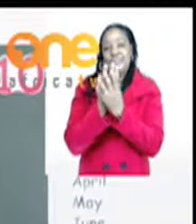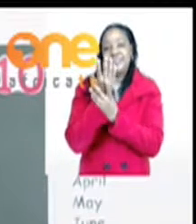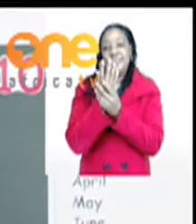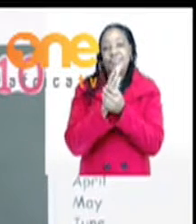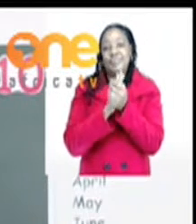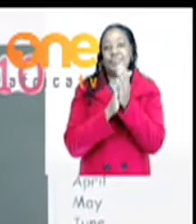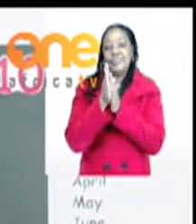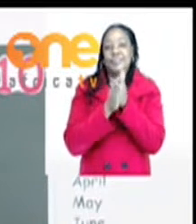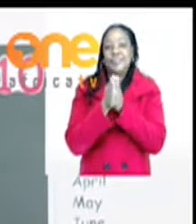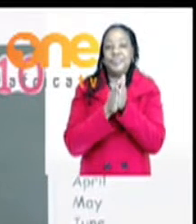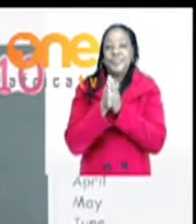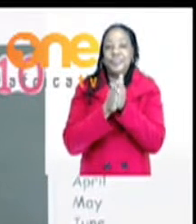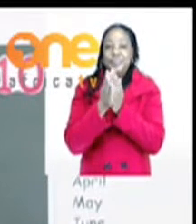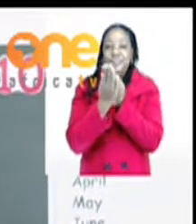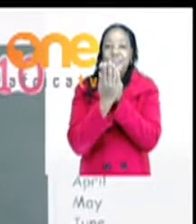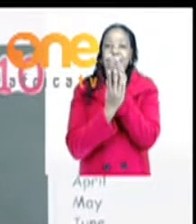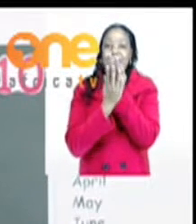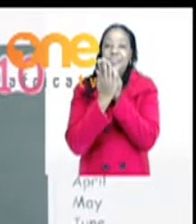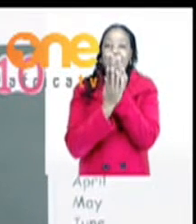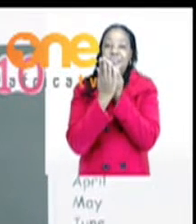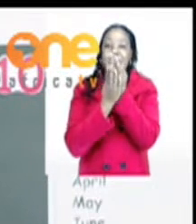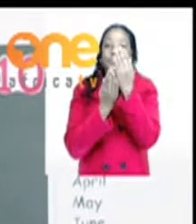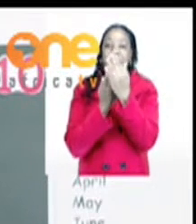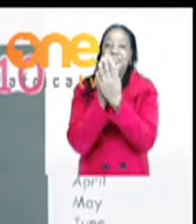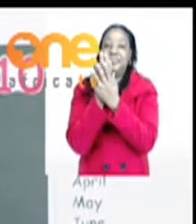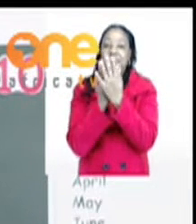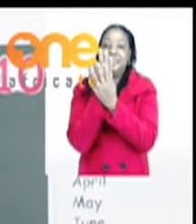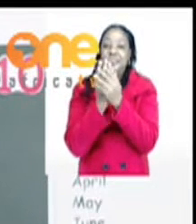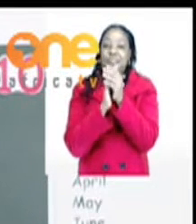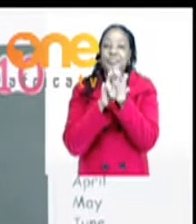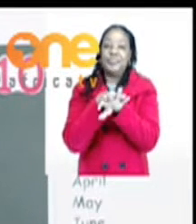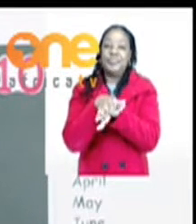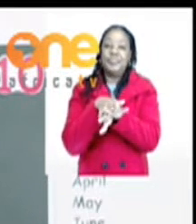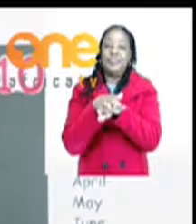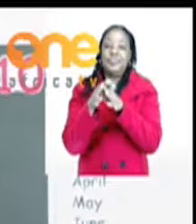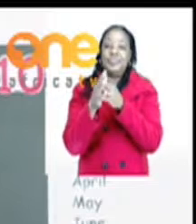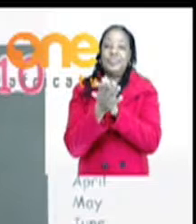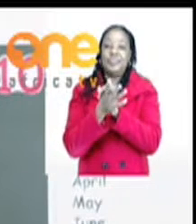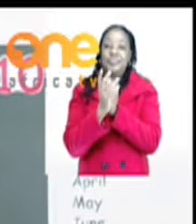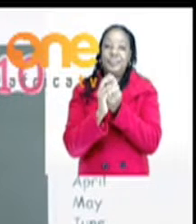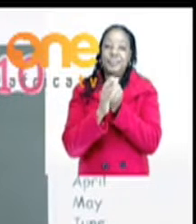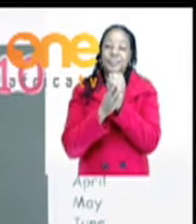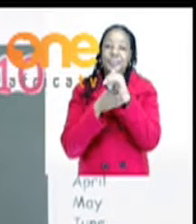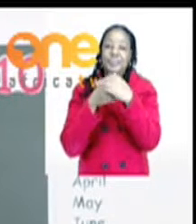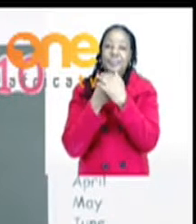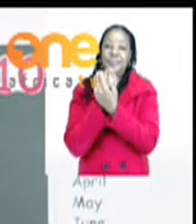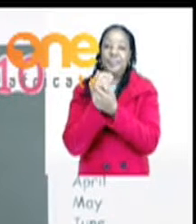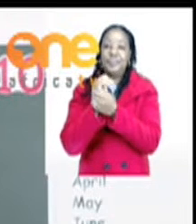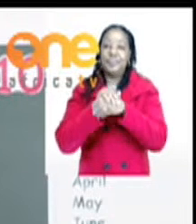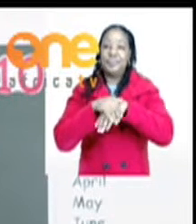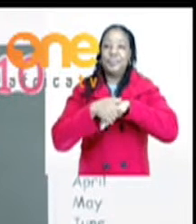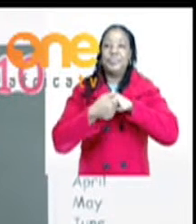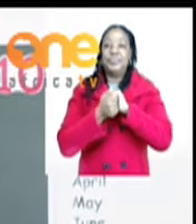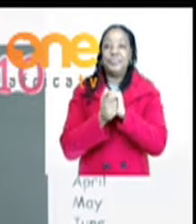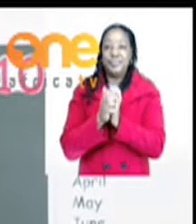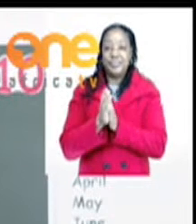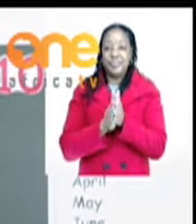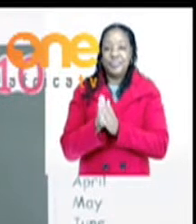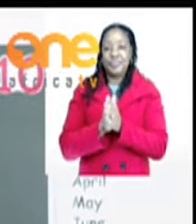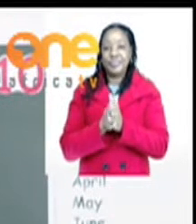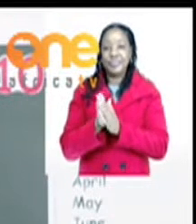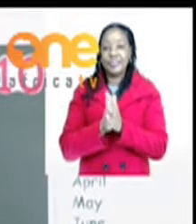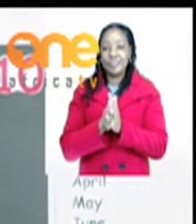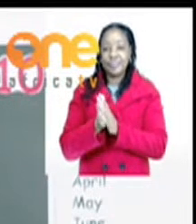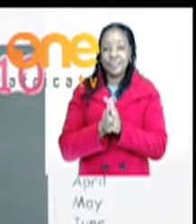hands back, inside and forth. Now your hands and mine are clean. We have